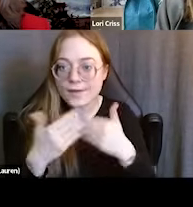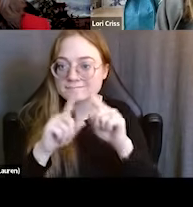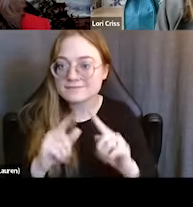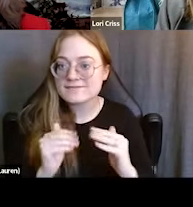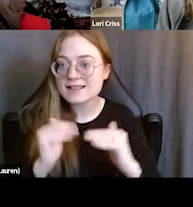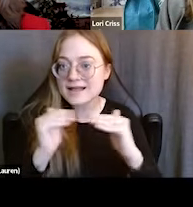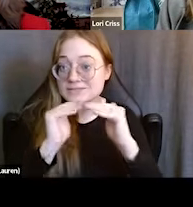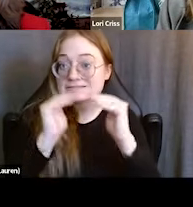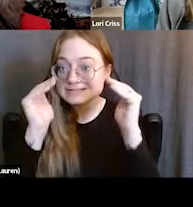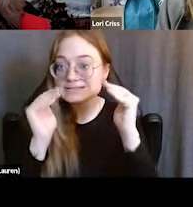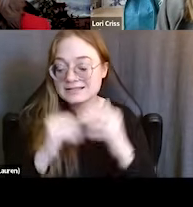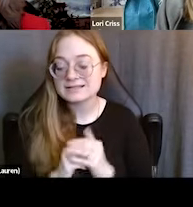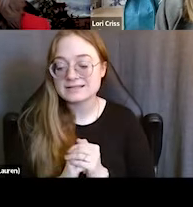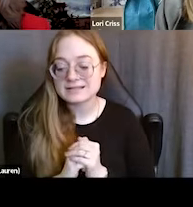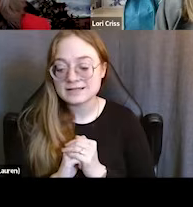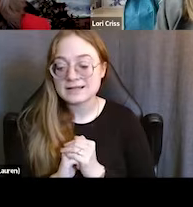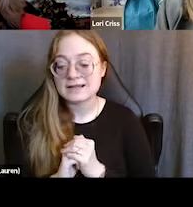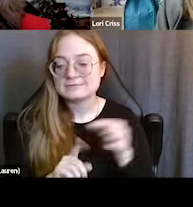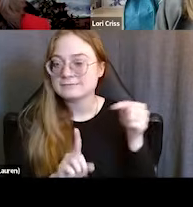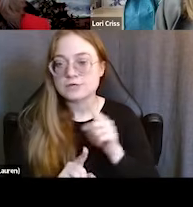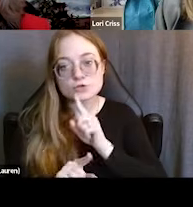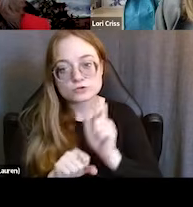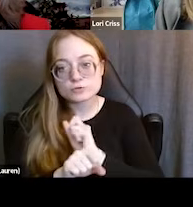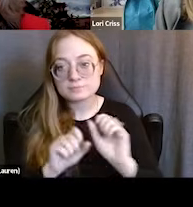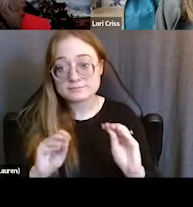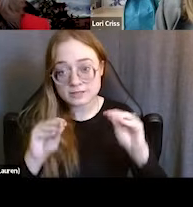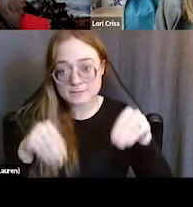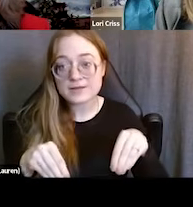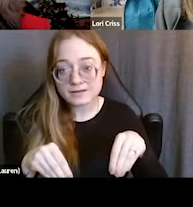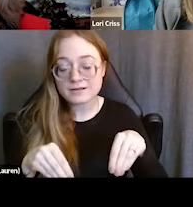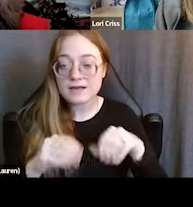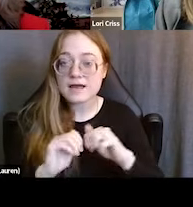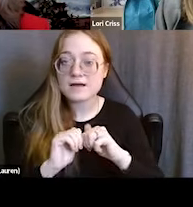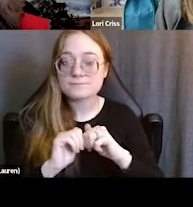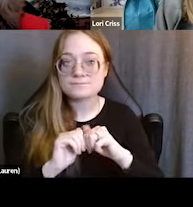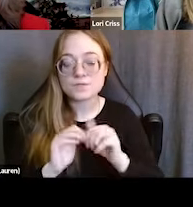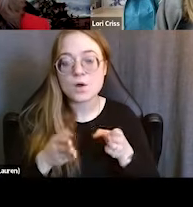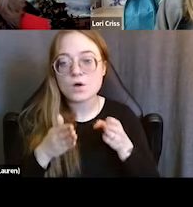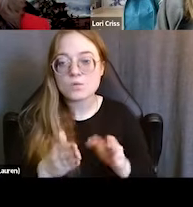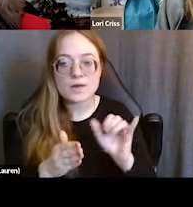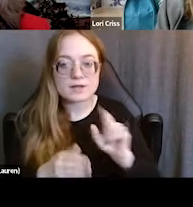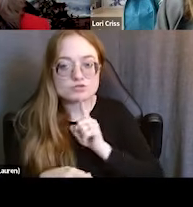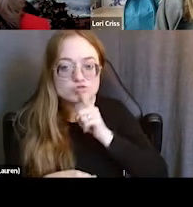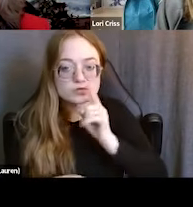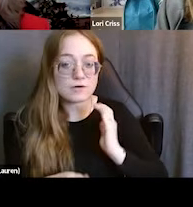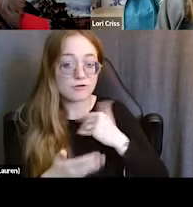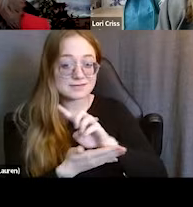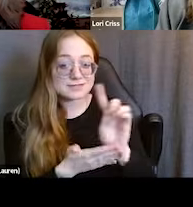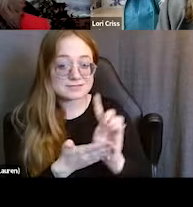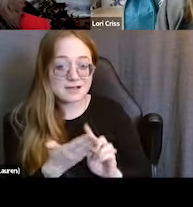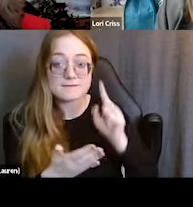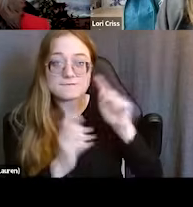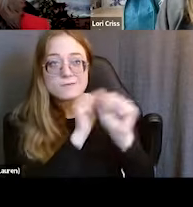levels, are truly being implemented in a way that's true to the design of MRSS, but